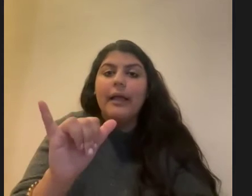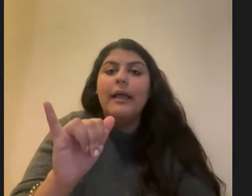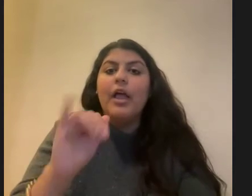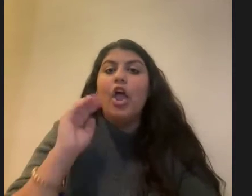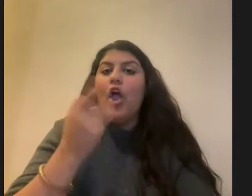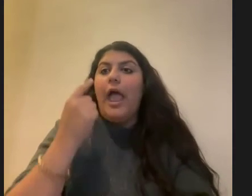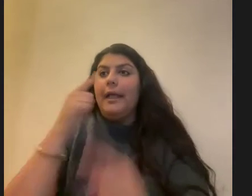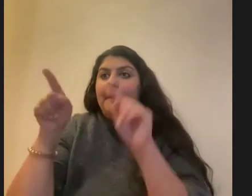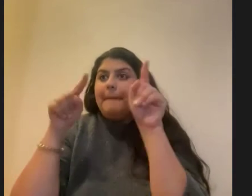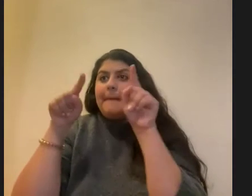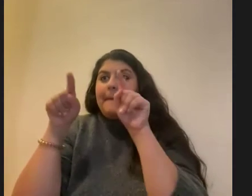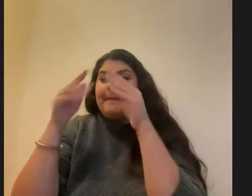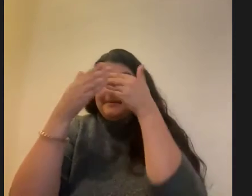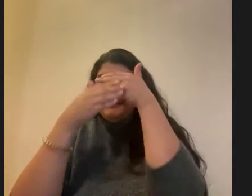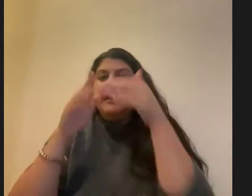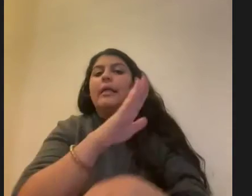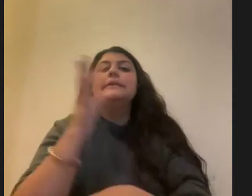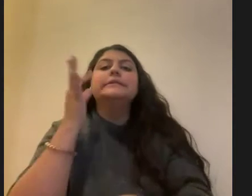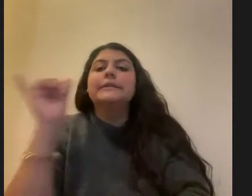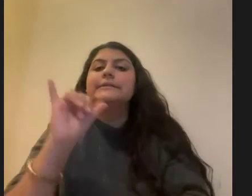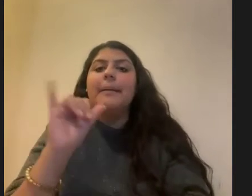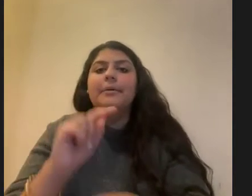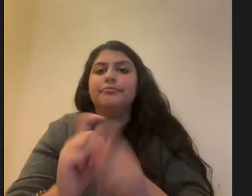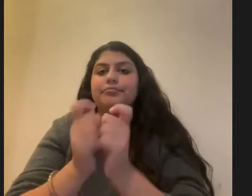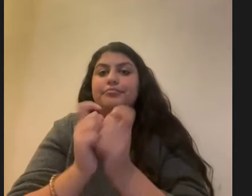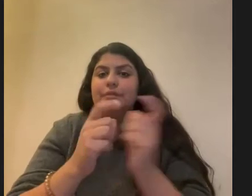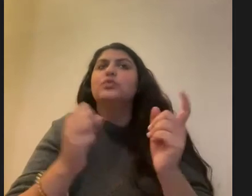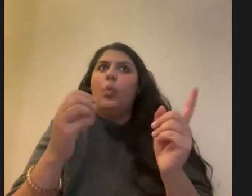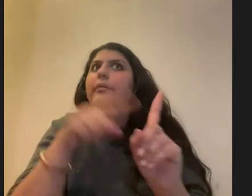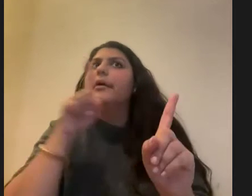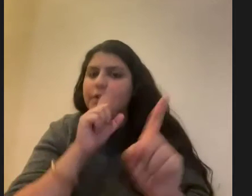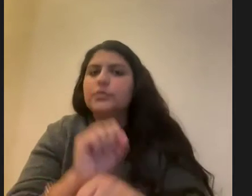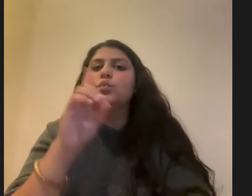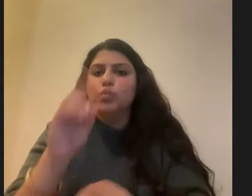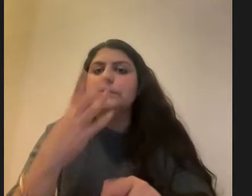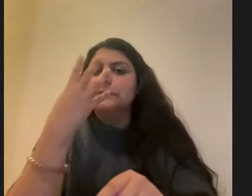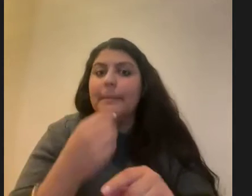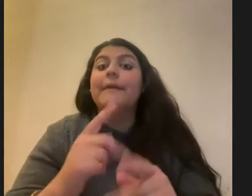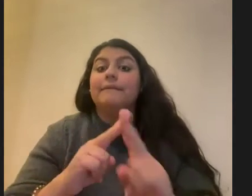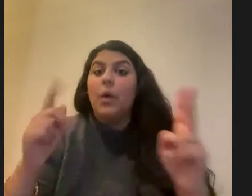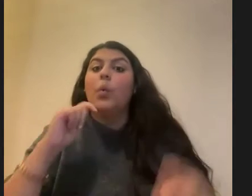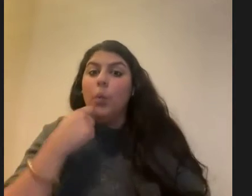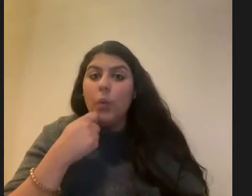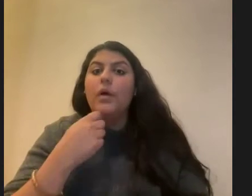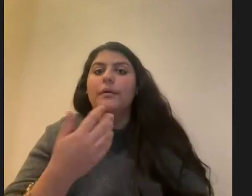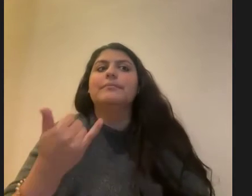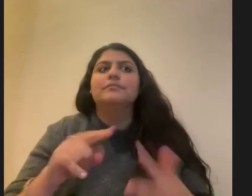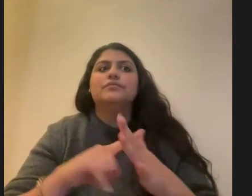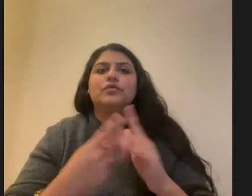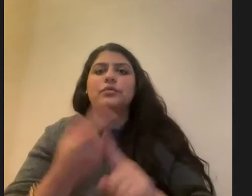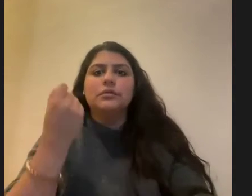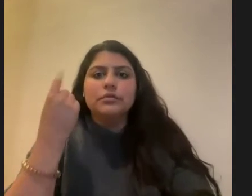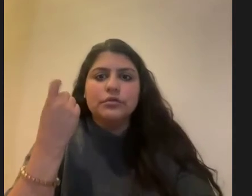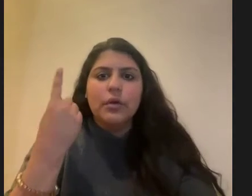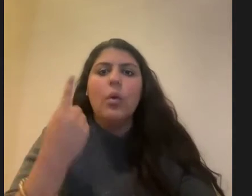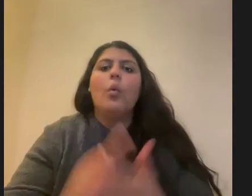it going crazy, like they do that with their skin. So they do sleep. And it's really cool. And we're just now beginning to understand what that